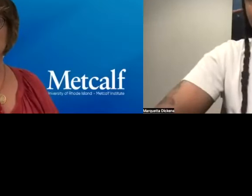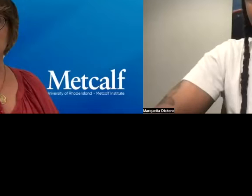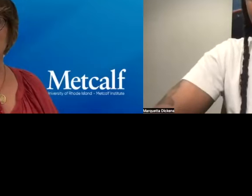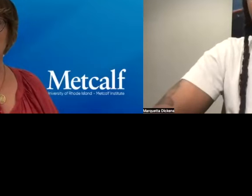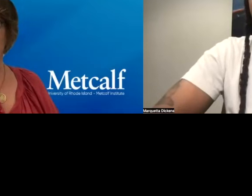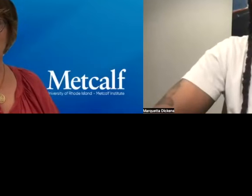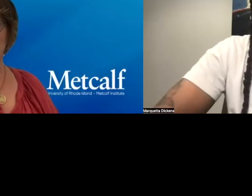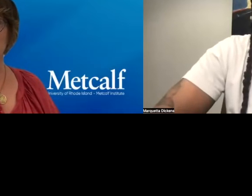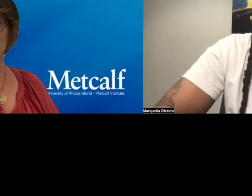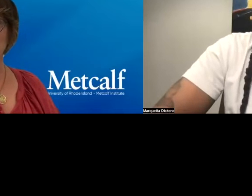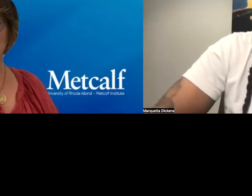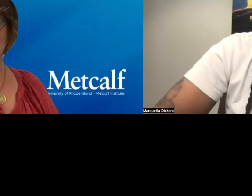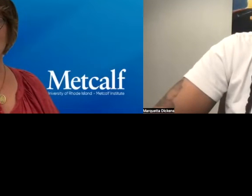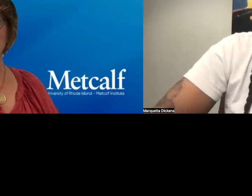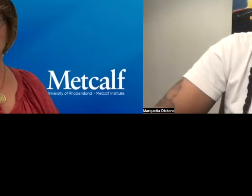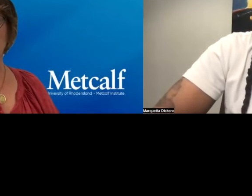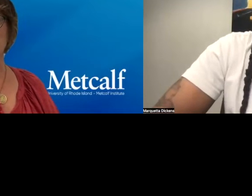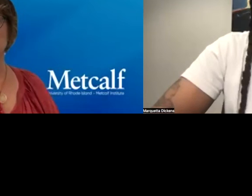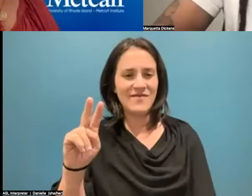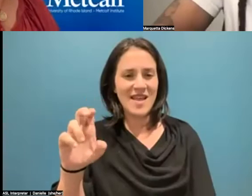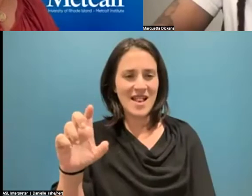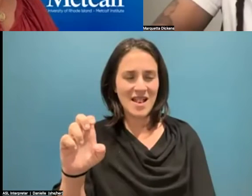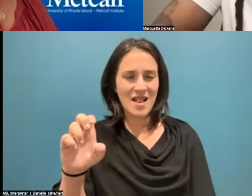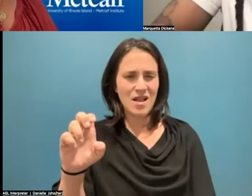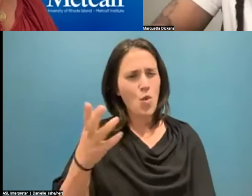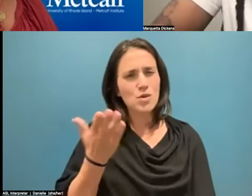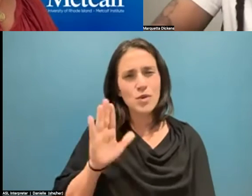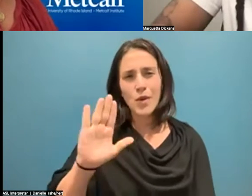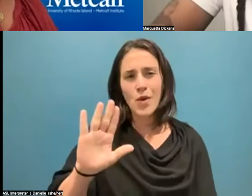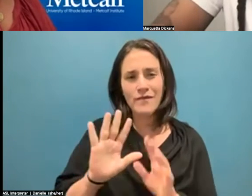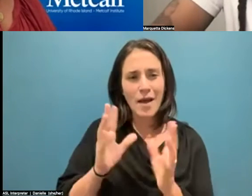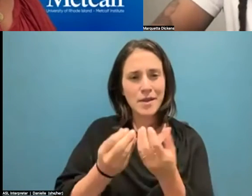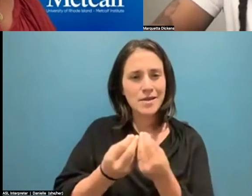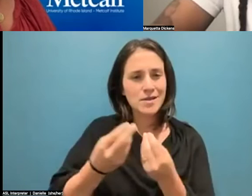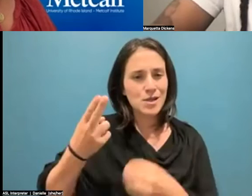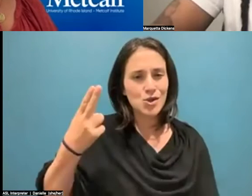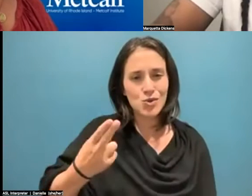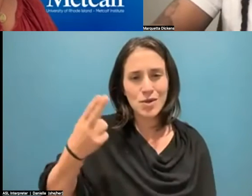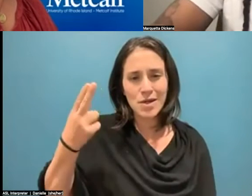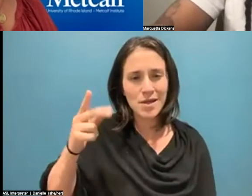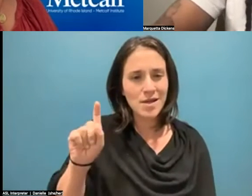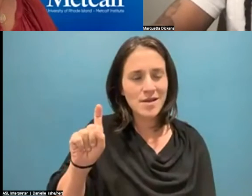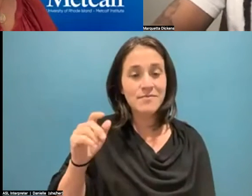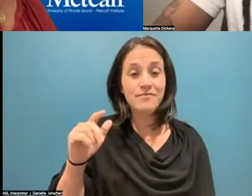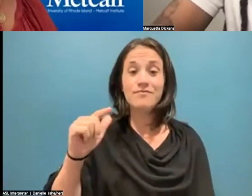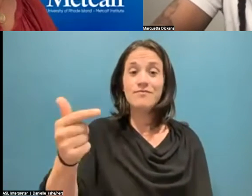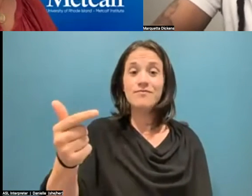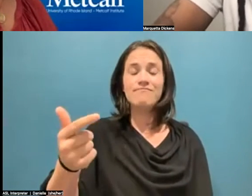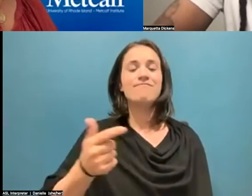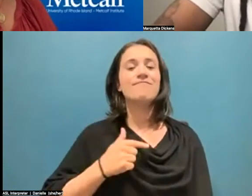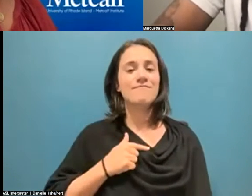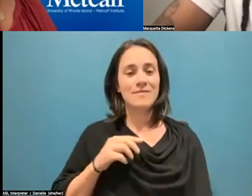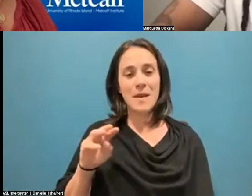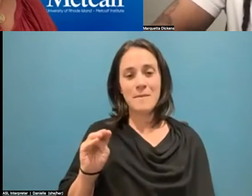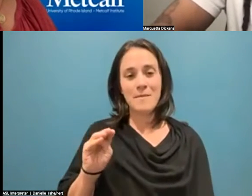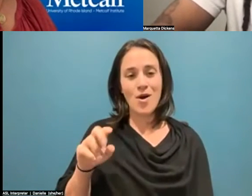us a sense of what your family's history is in this wonderful city. Well, yes, thank you so